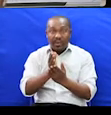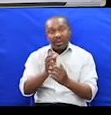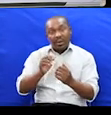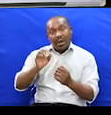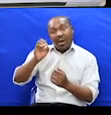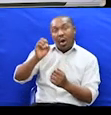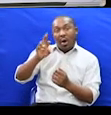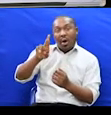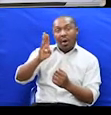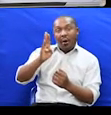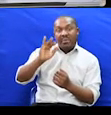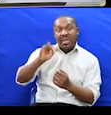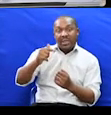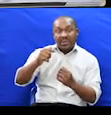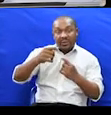orbit.